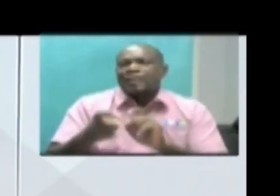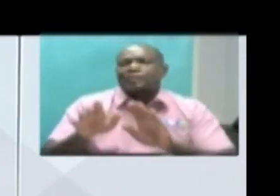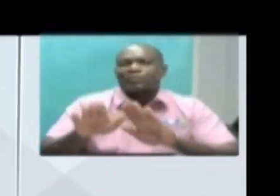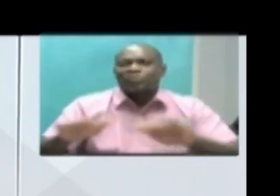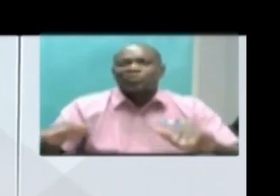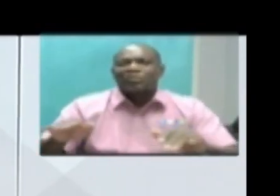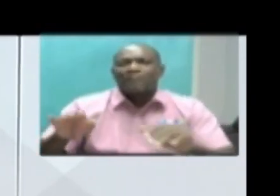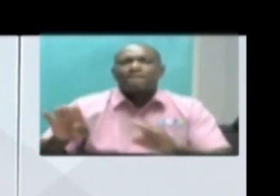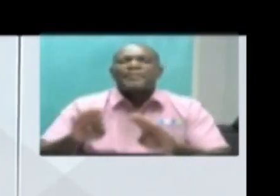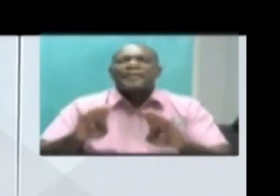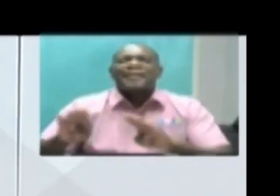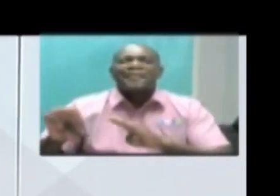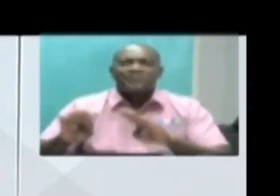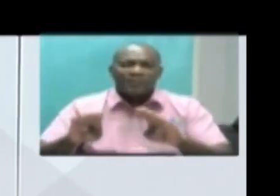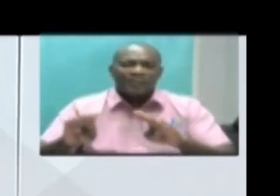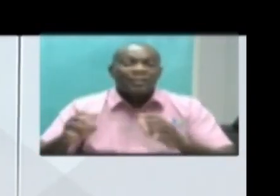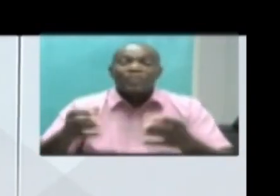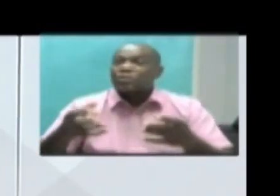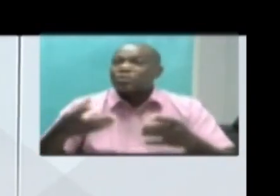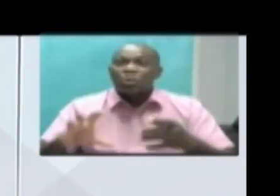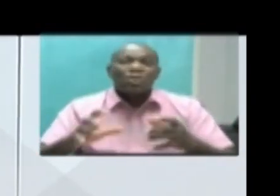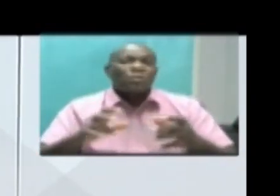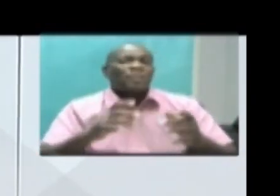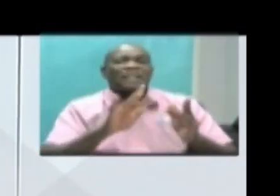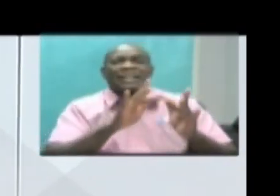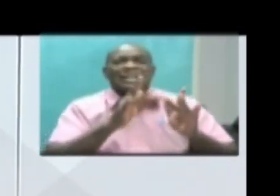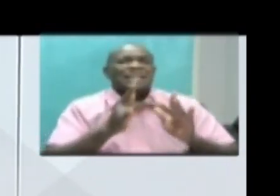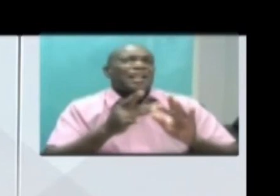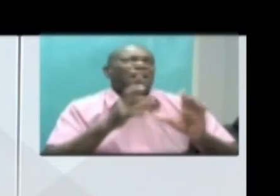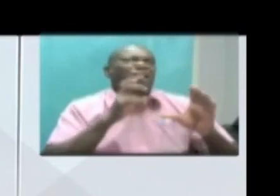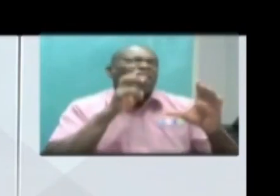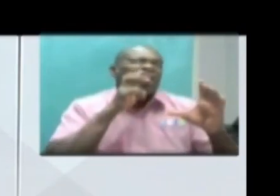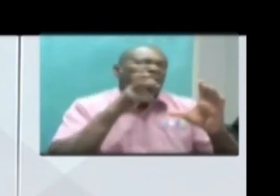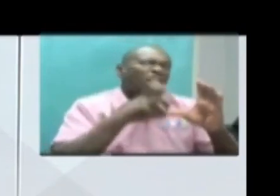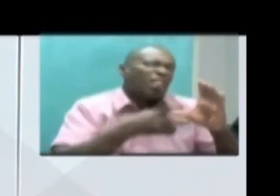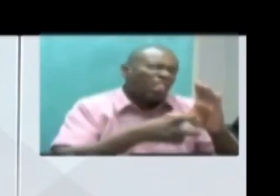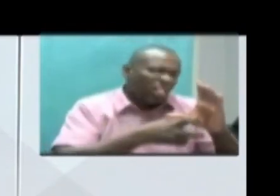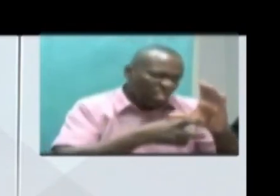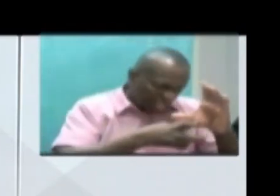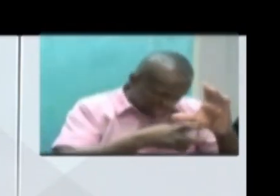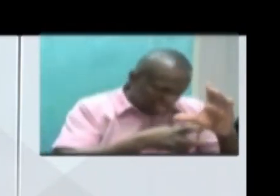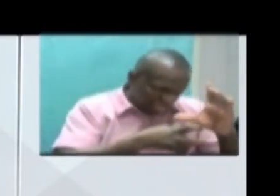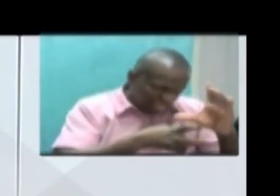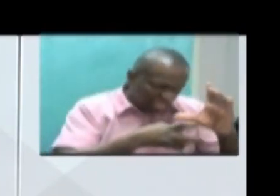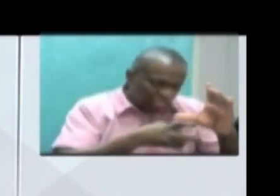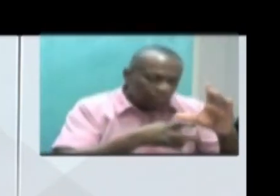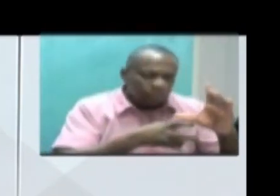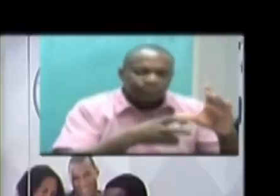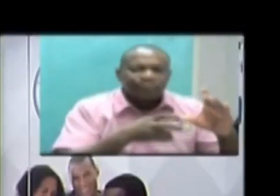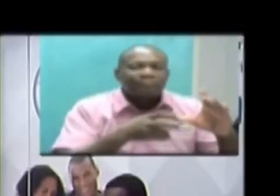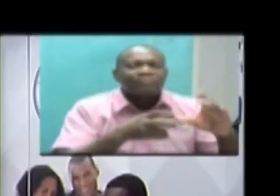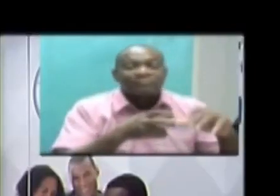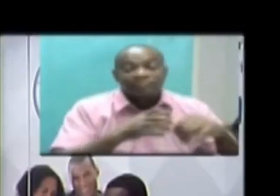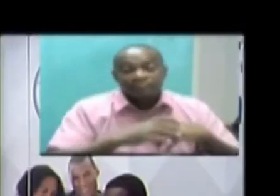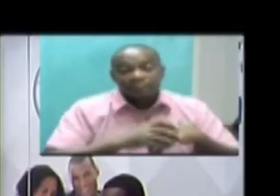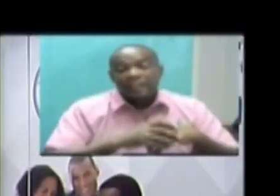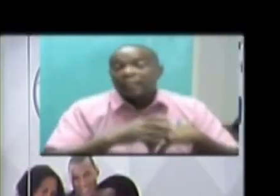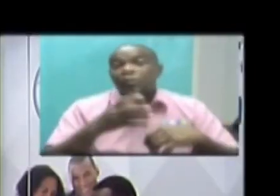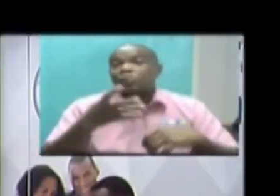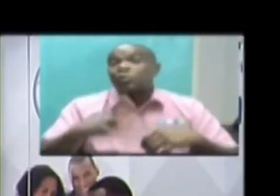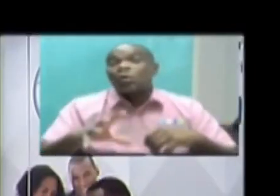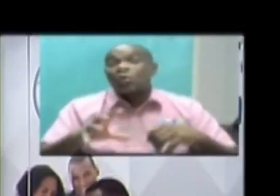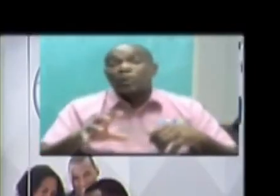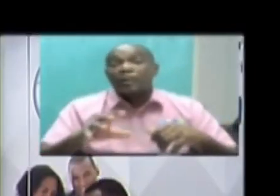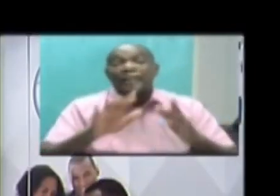internet addiction. And as I said, you know, we don't want internet idleness to get into the mix at all. Well, we're at that place